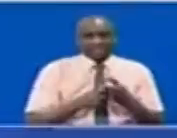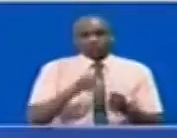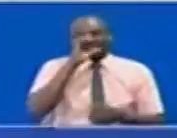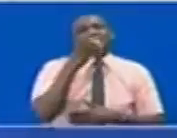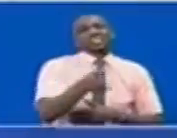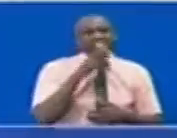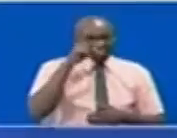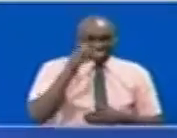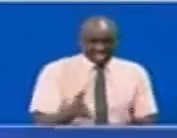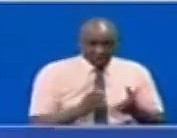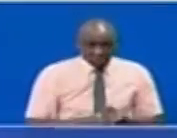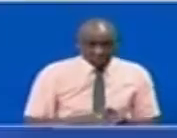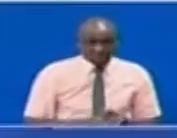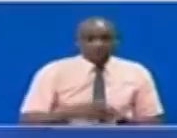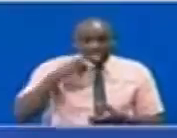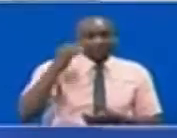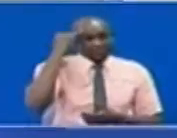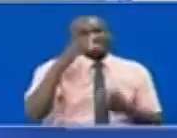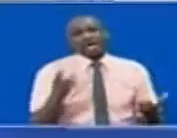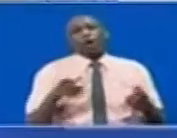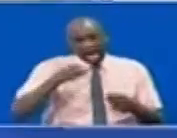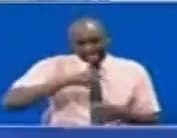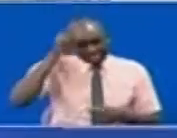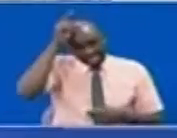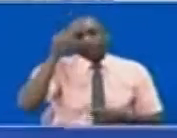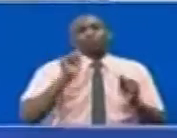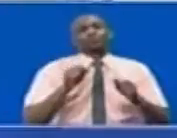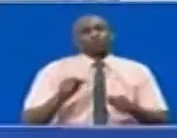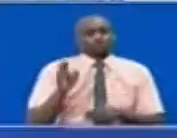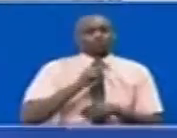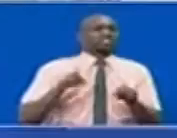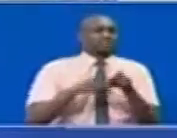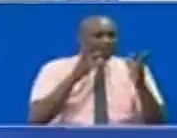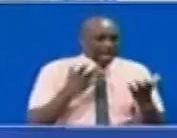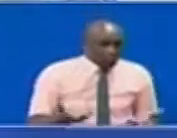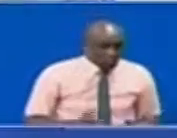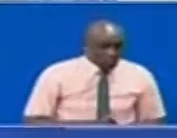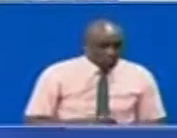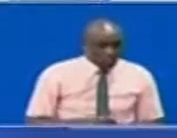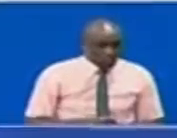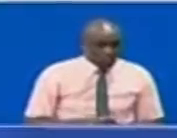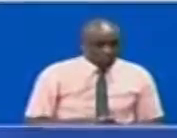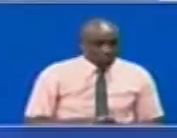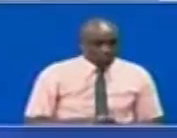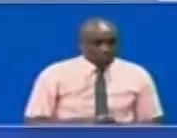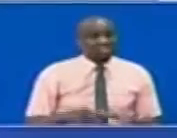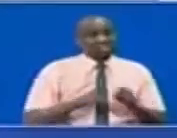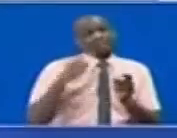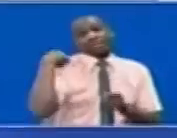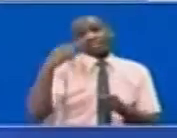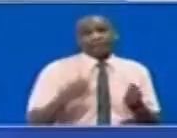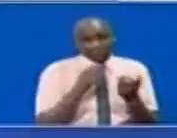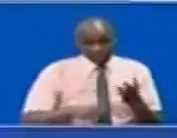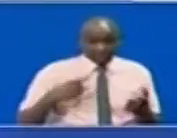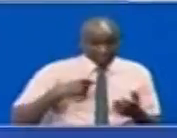at KTN. Why are you imagining that we out there can go on with that type of water? Like the other day, I heard